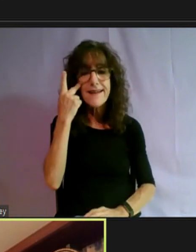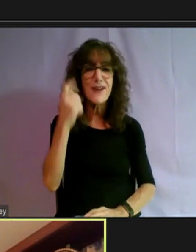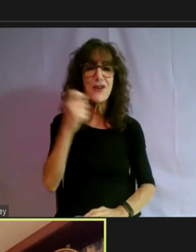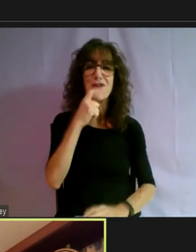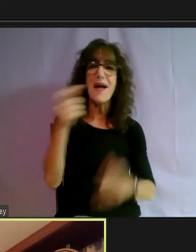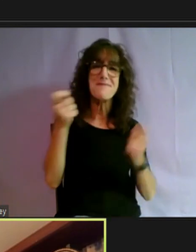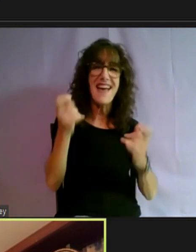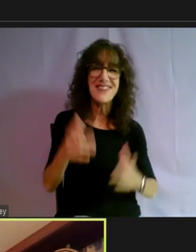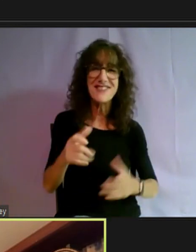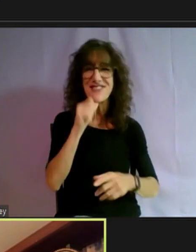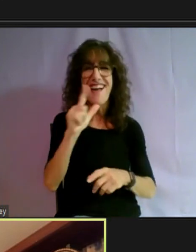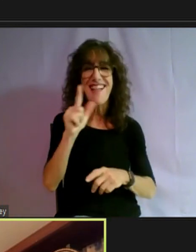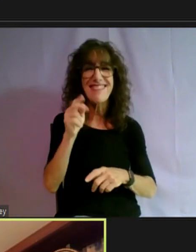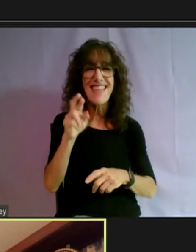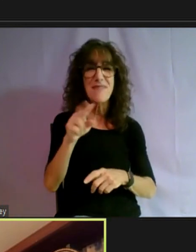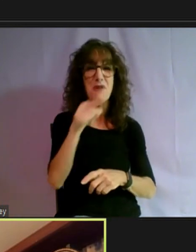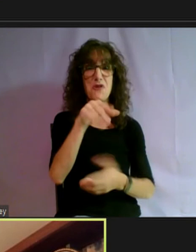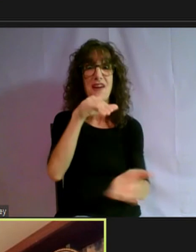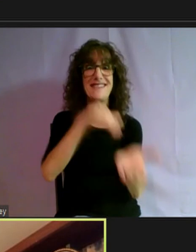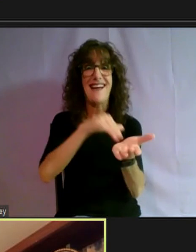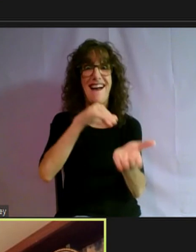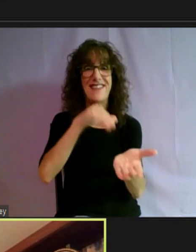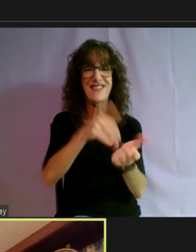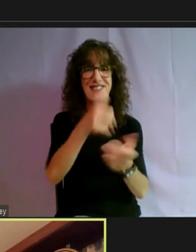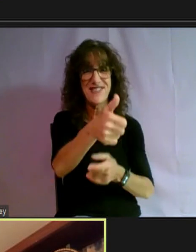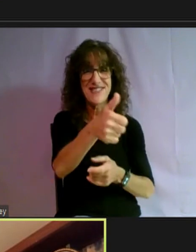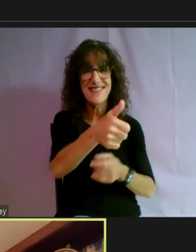you're not labor, you are doctor, and